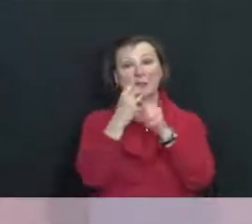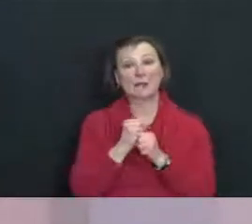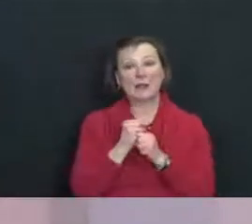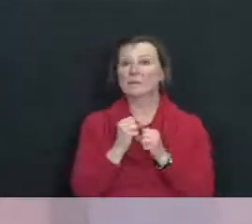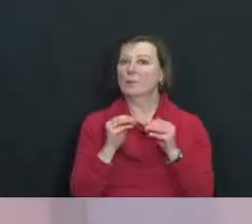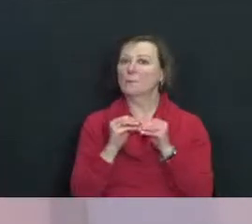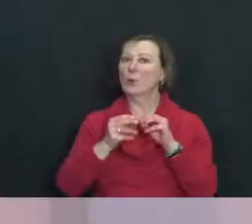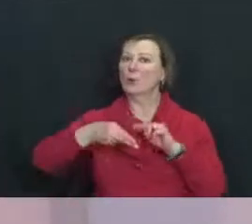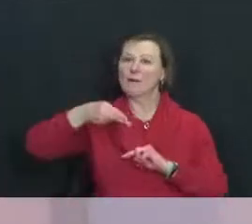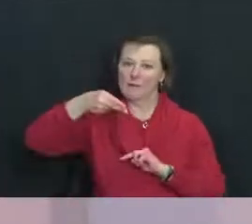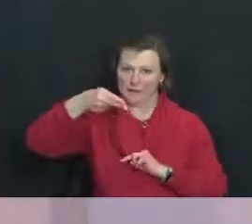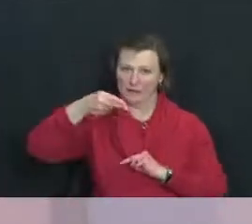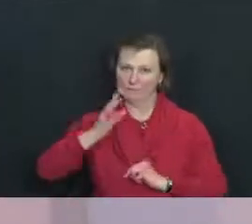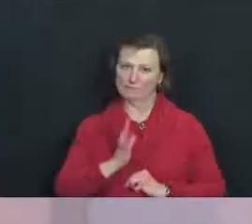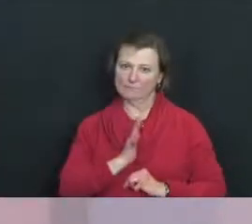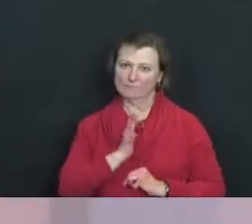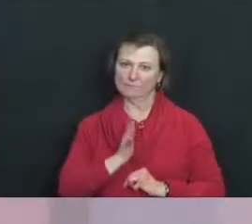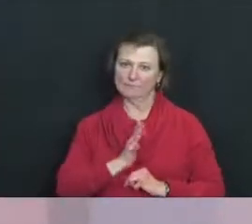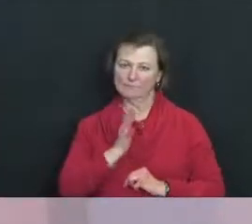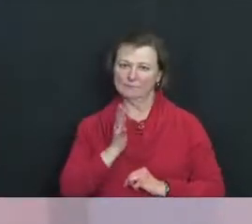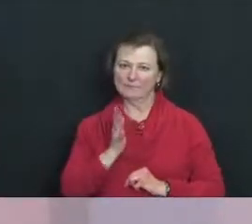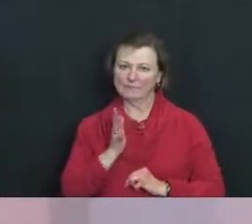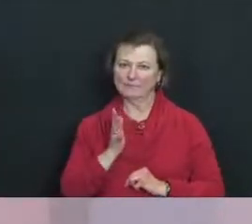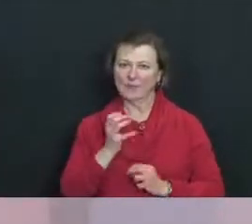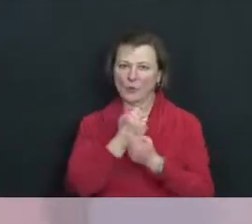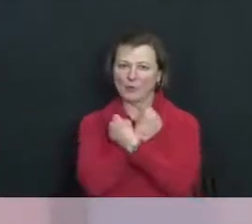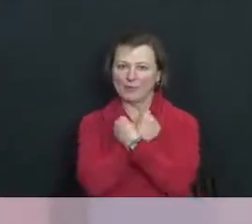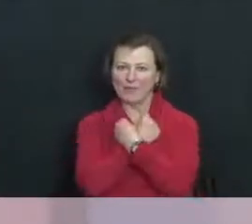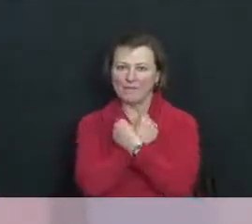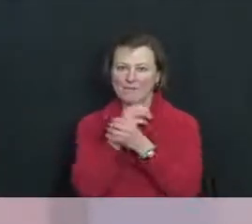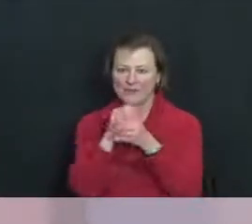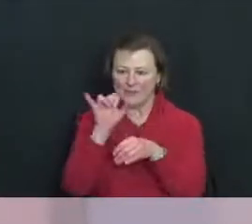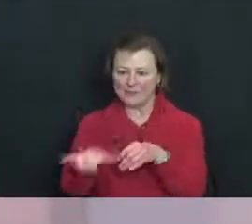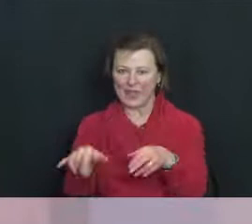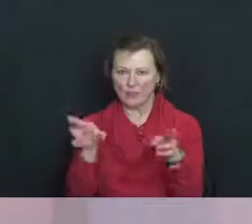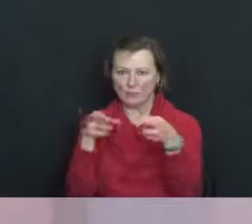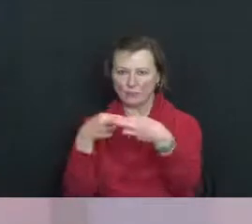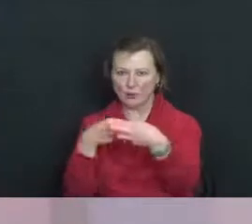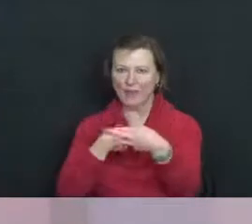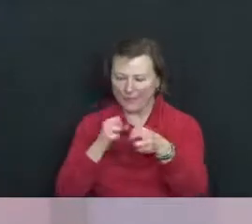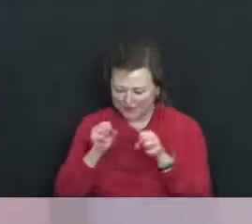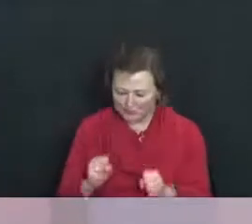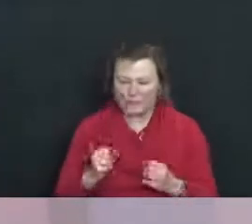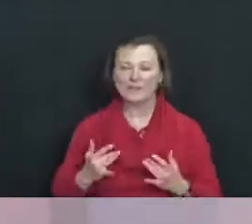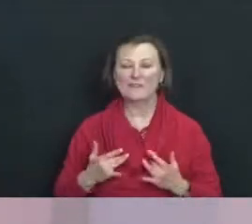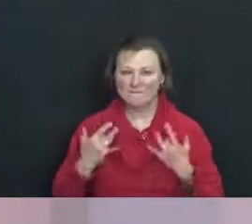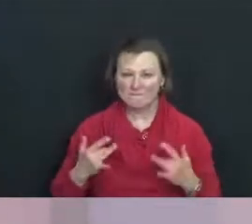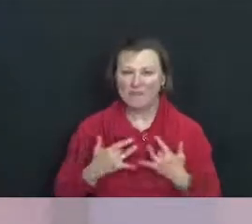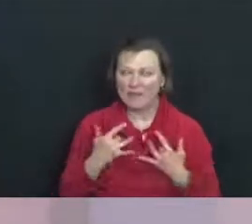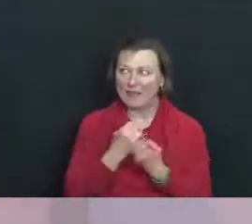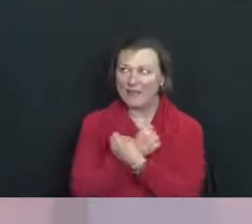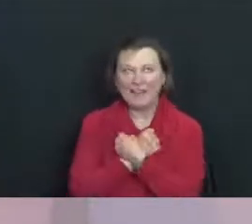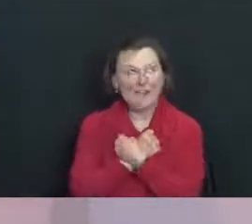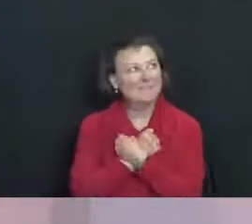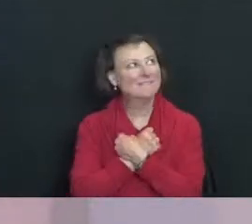nobler. There was love in the room. I could feel it.